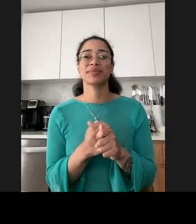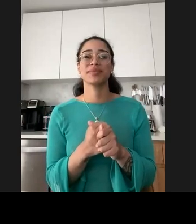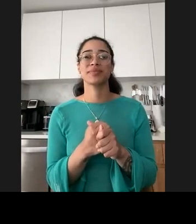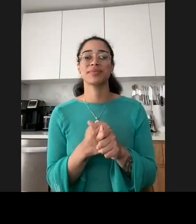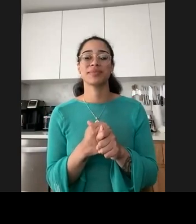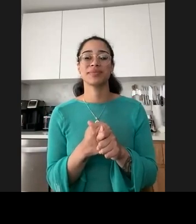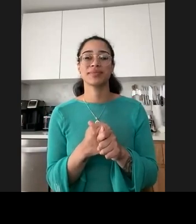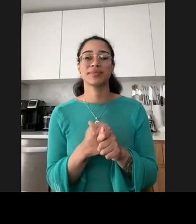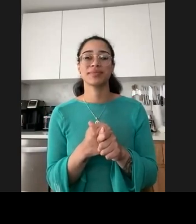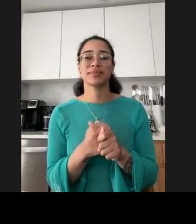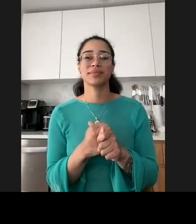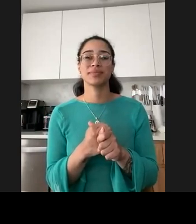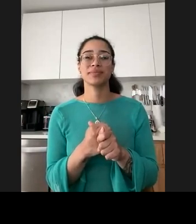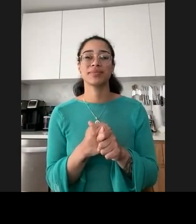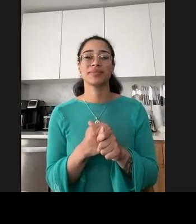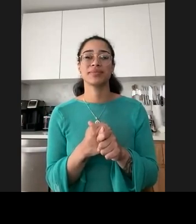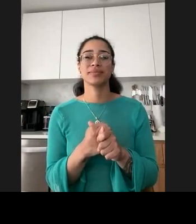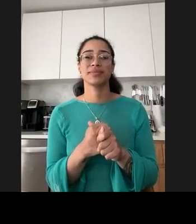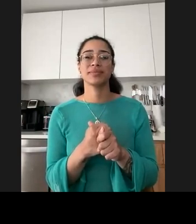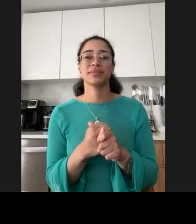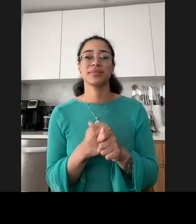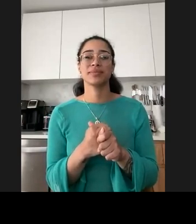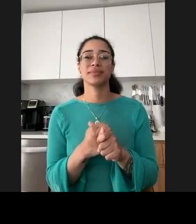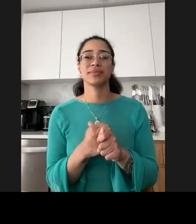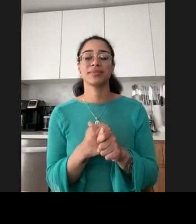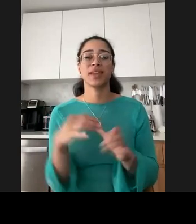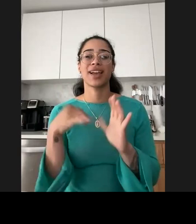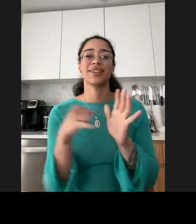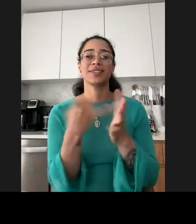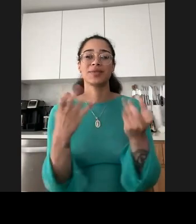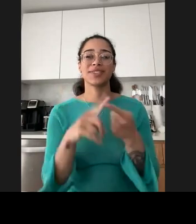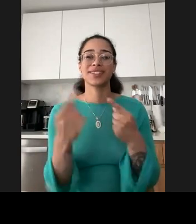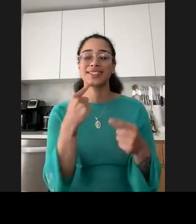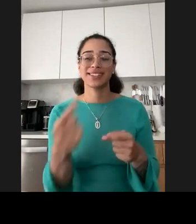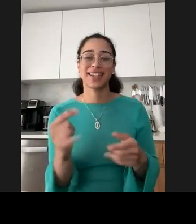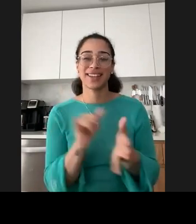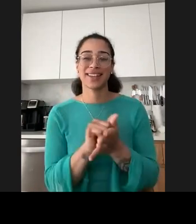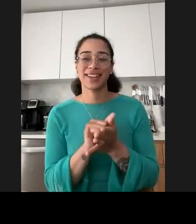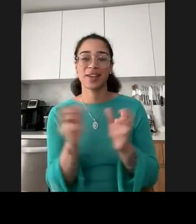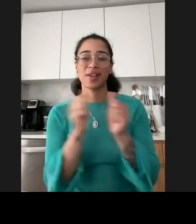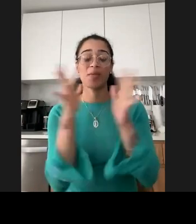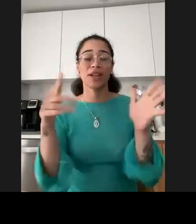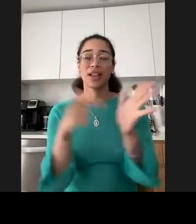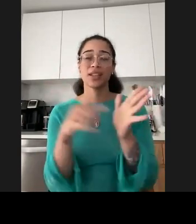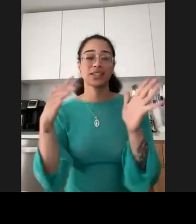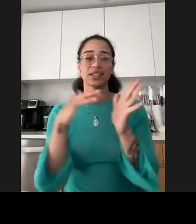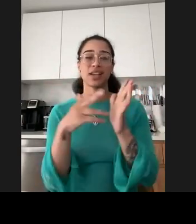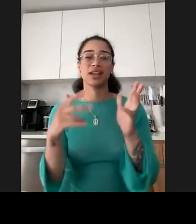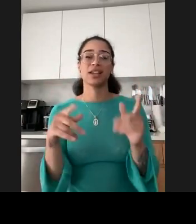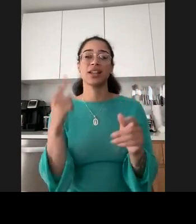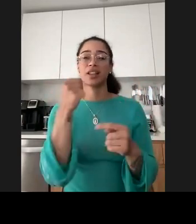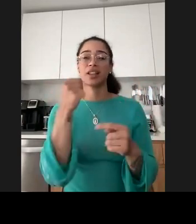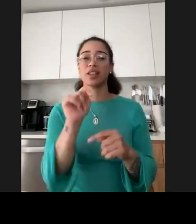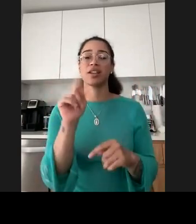6 minutes. I just want to say that without this study, really, the